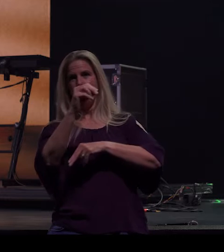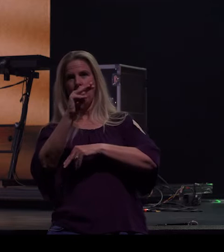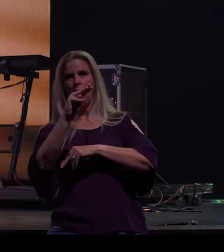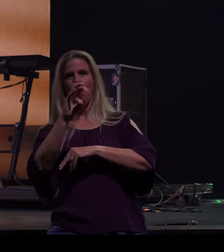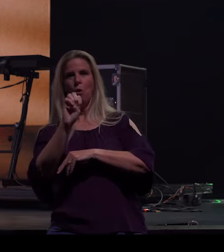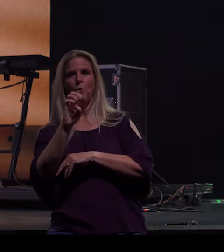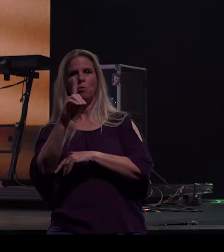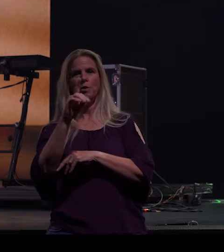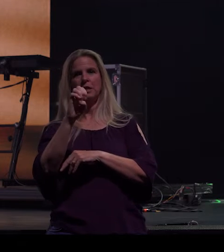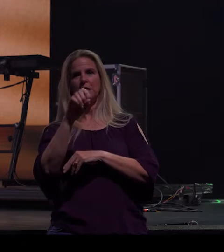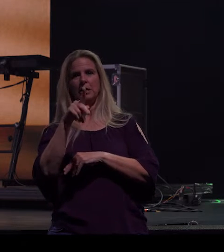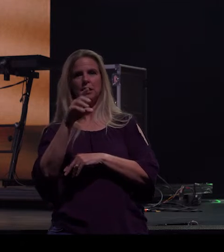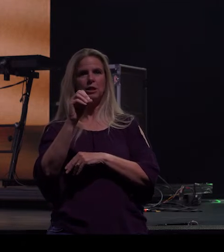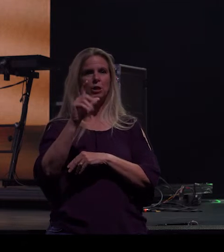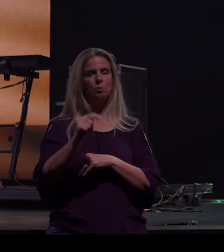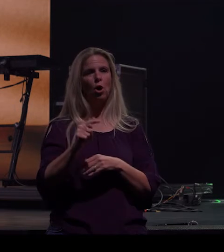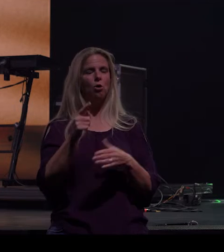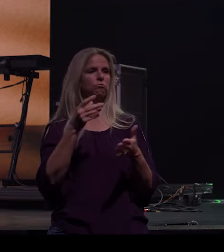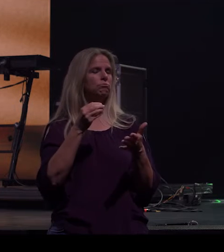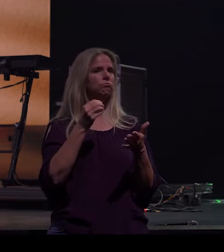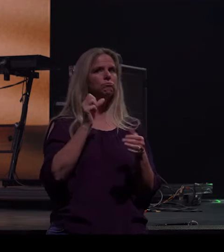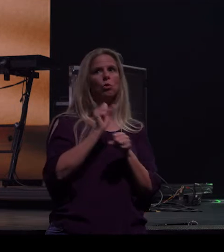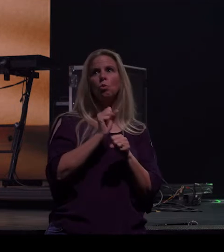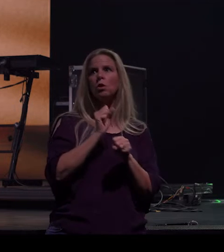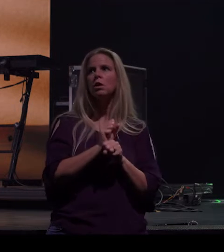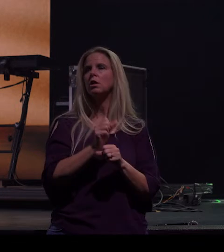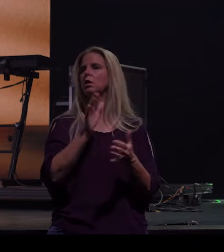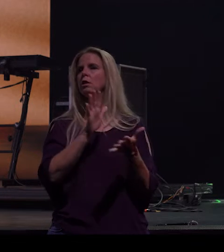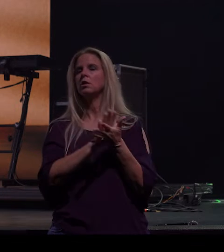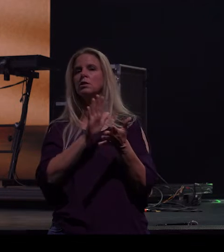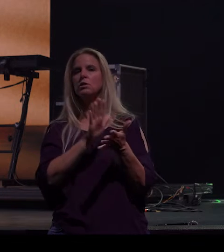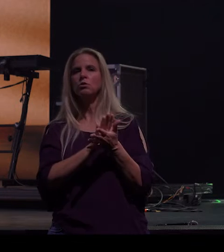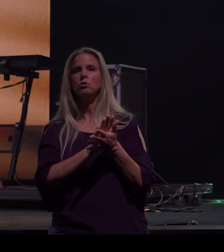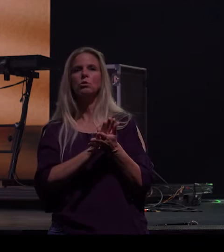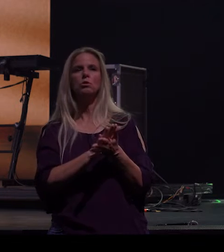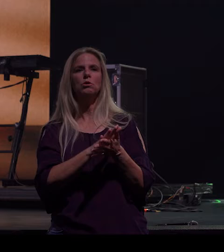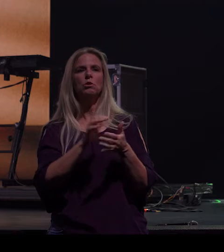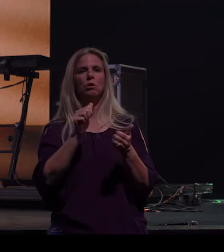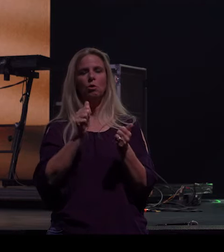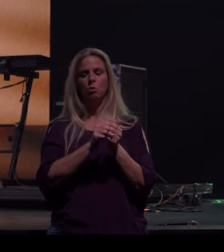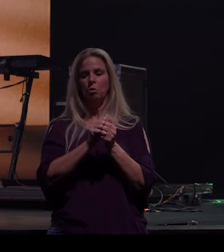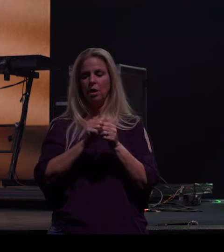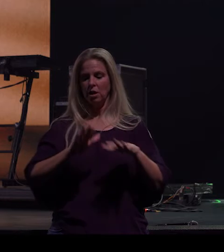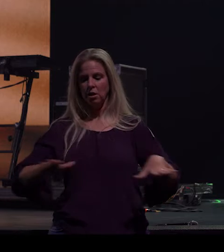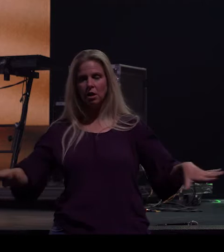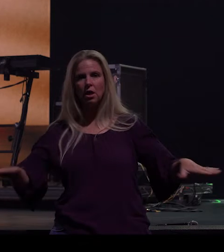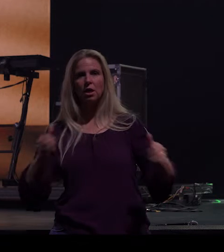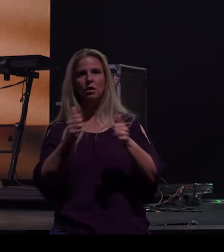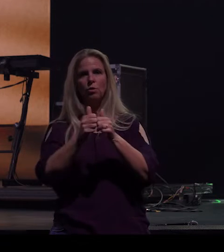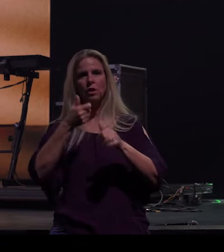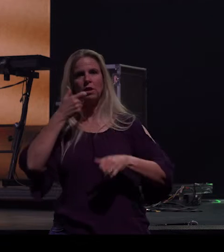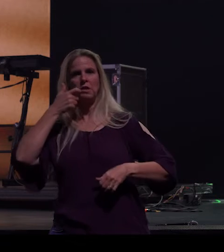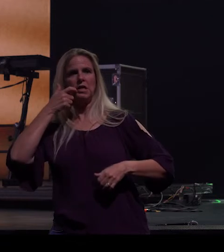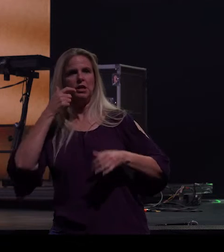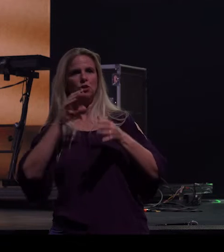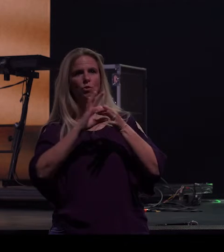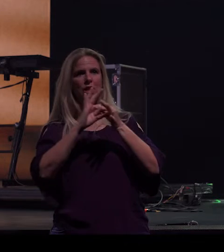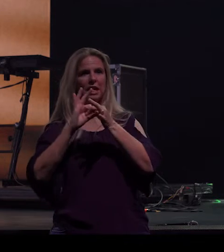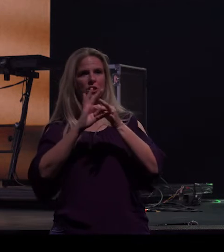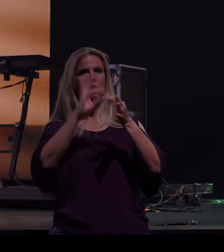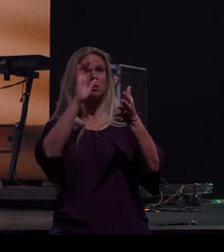at school, with future decisions, with your finances, with your parenting, with an addiction, with a relationship, with a